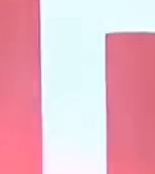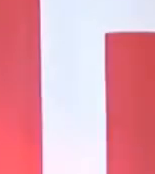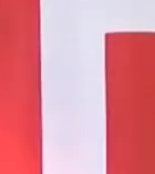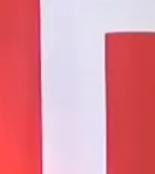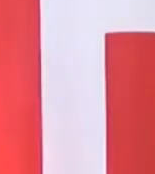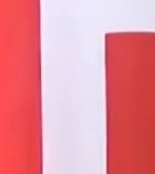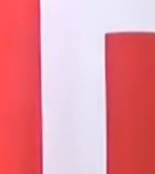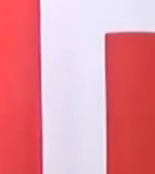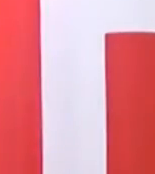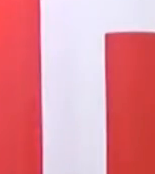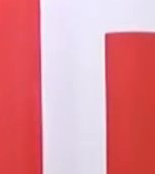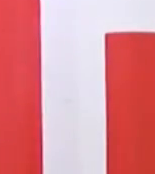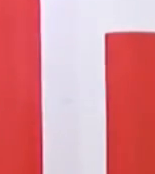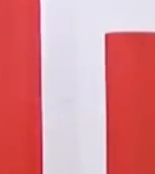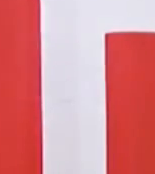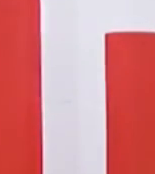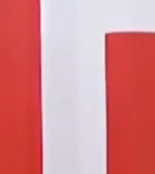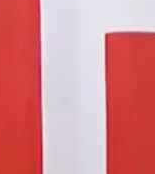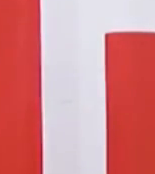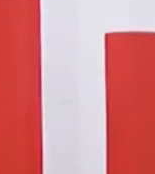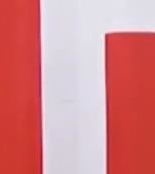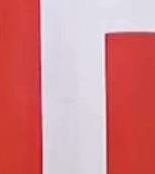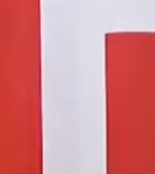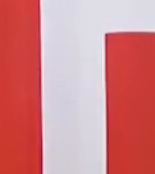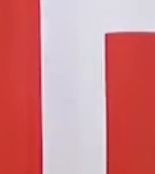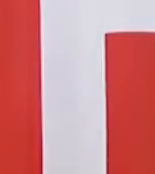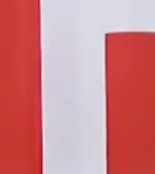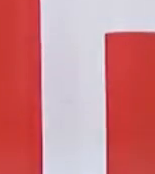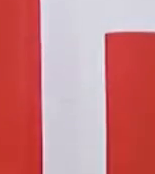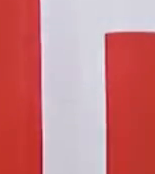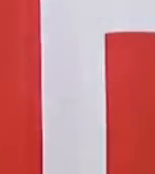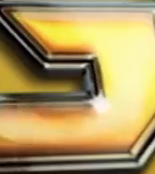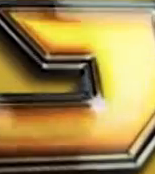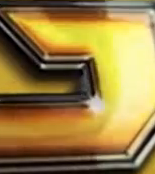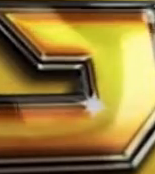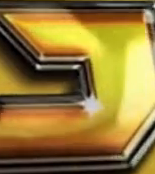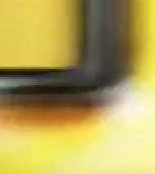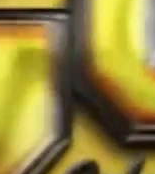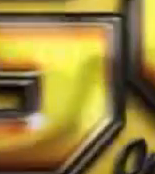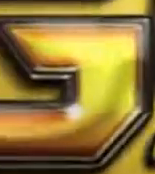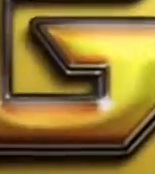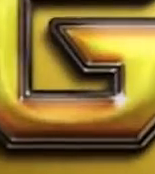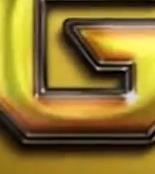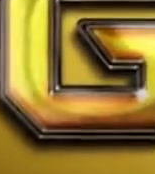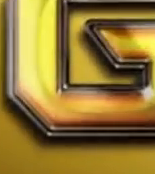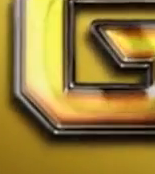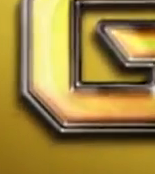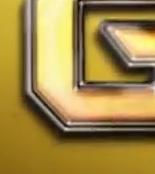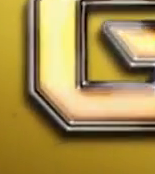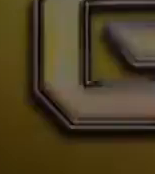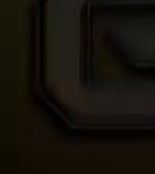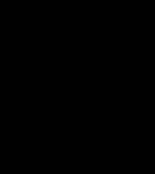Hi, I'm Ini from Raki Raki. I love Gold FM, only the classic hits. Gold FM, only the classic hits.